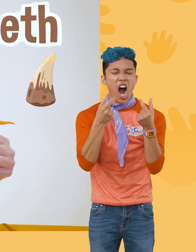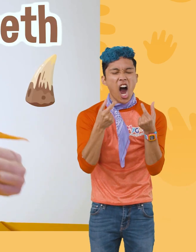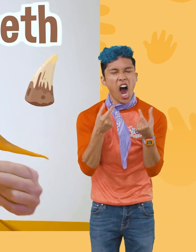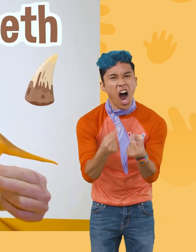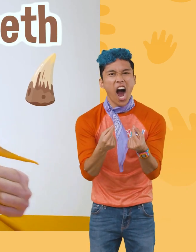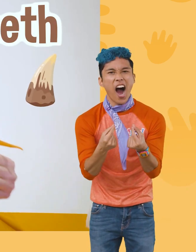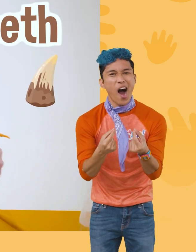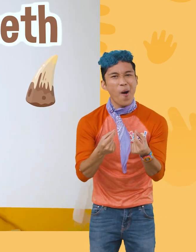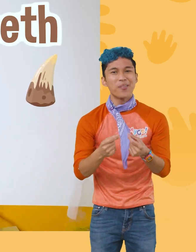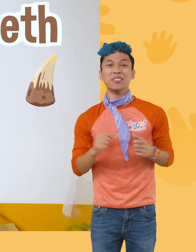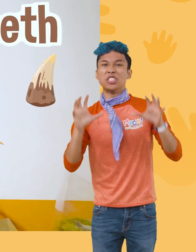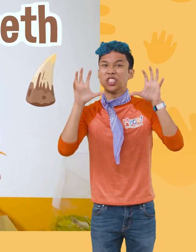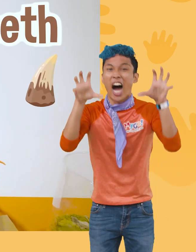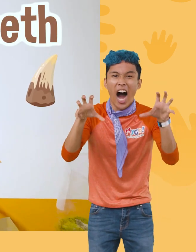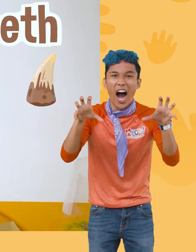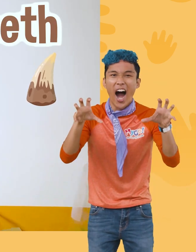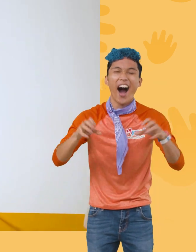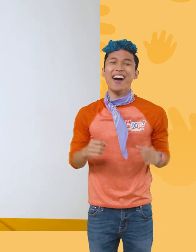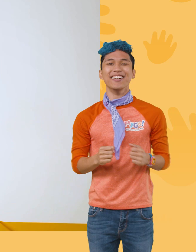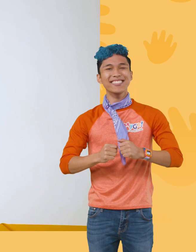teeth. Rawr,